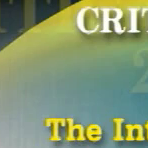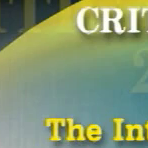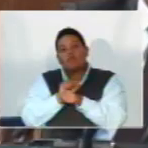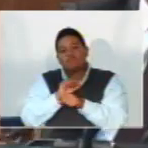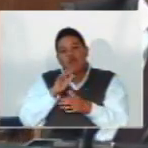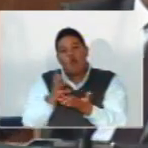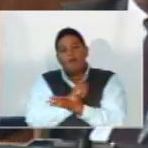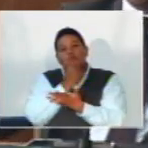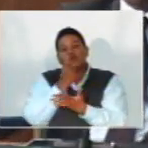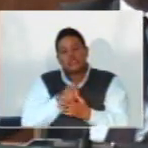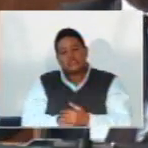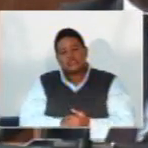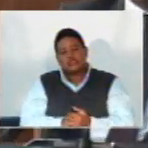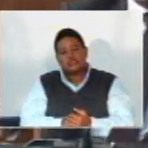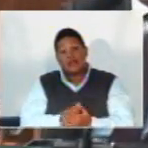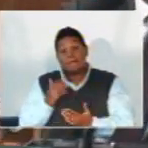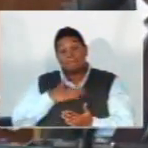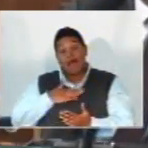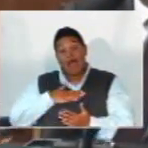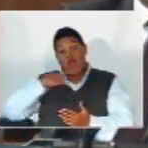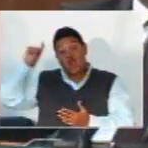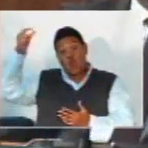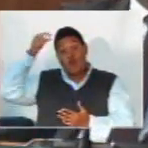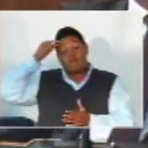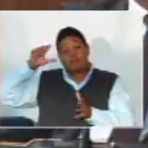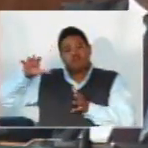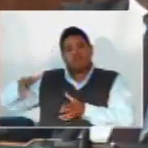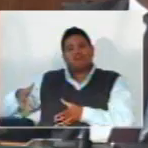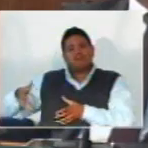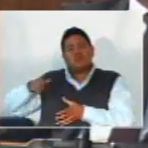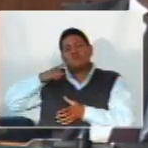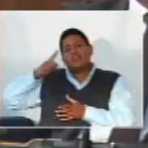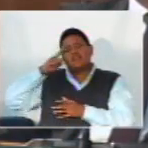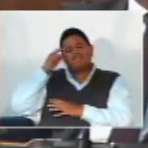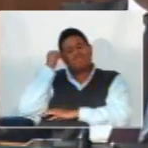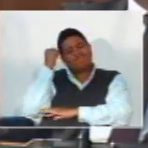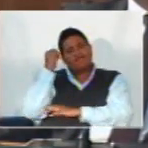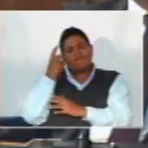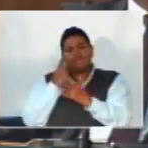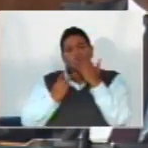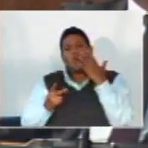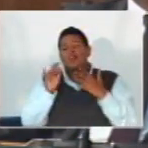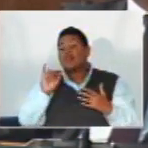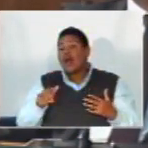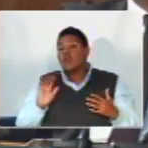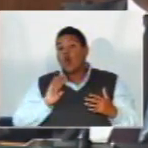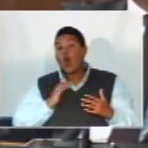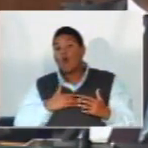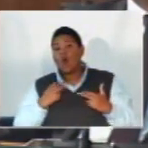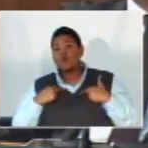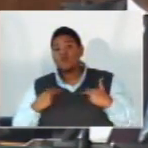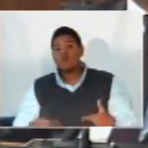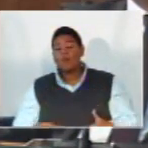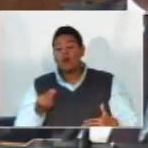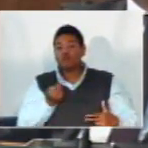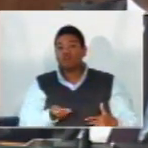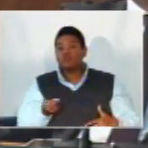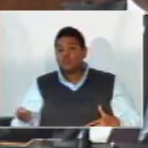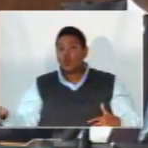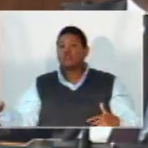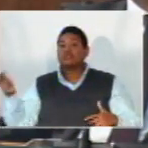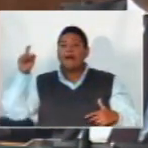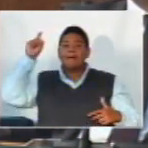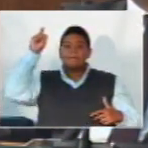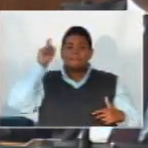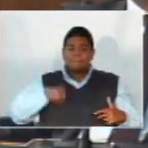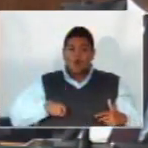Jamaicans. My administration is of the firm view, Mr. Speaker, that our human resource